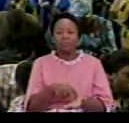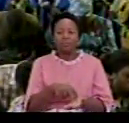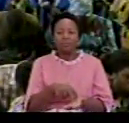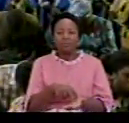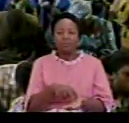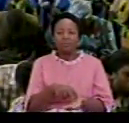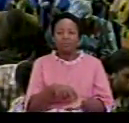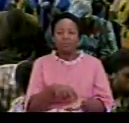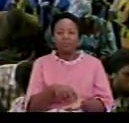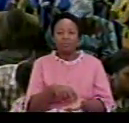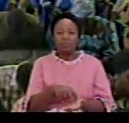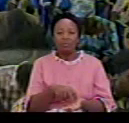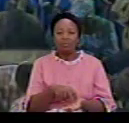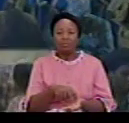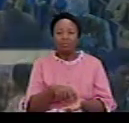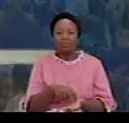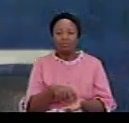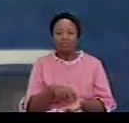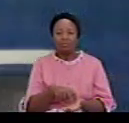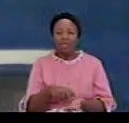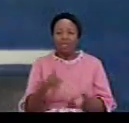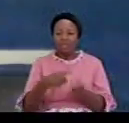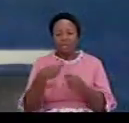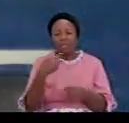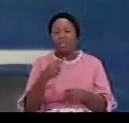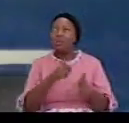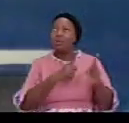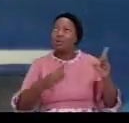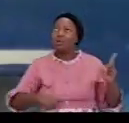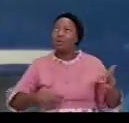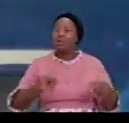You're saying, Lord, I believe.